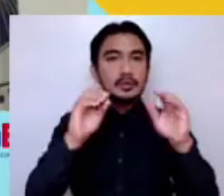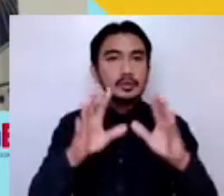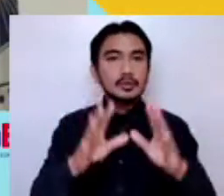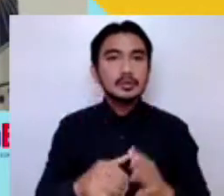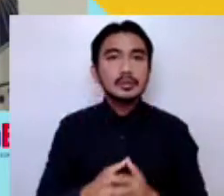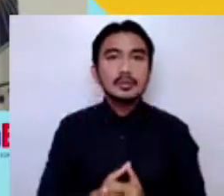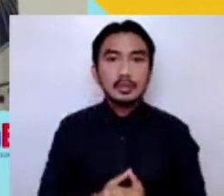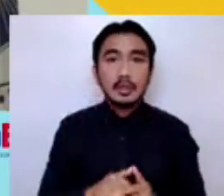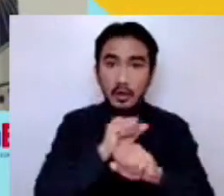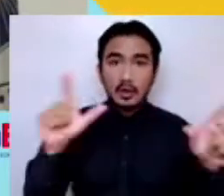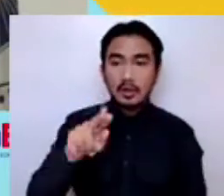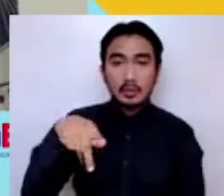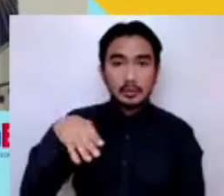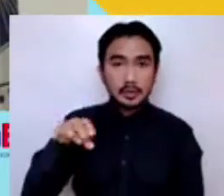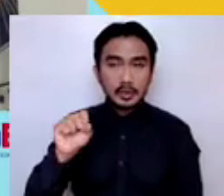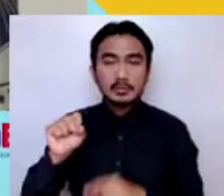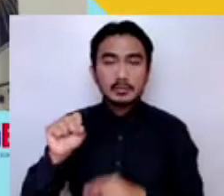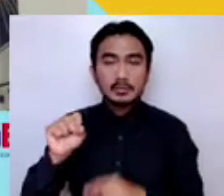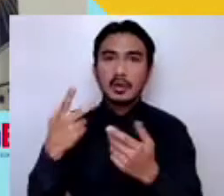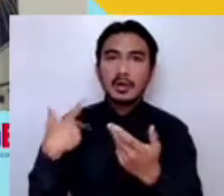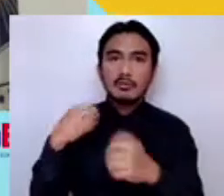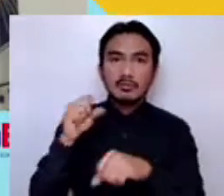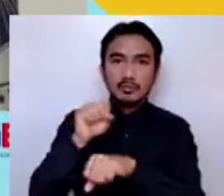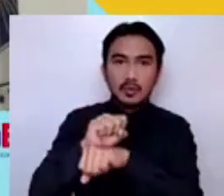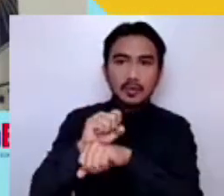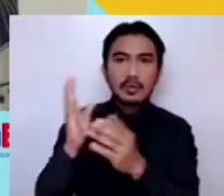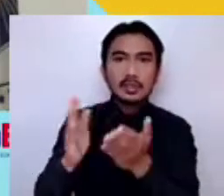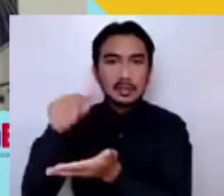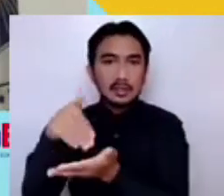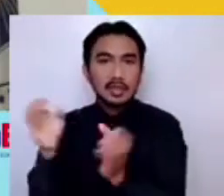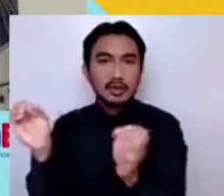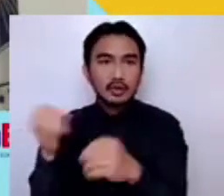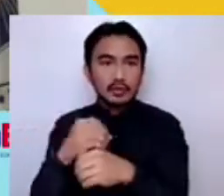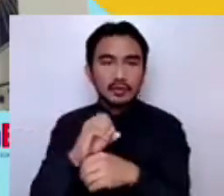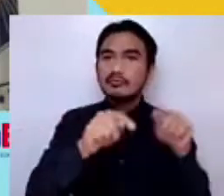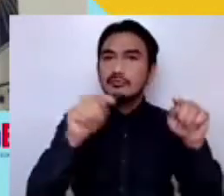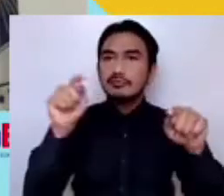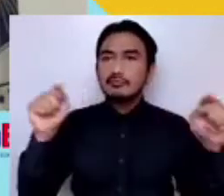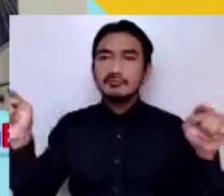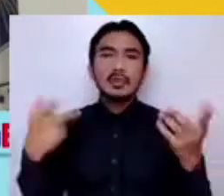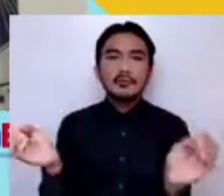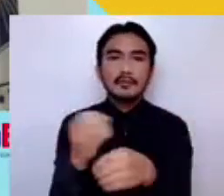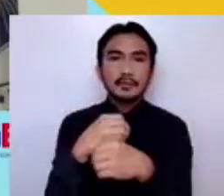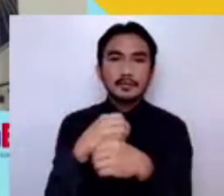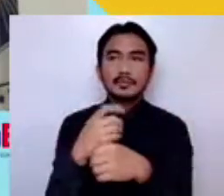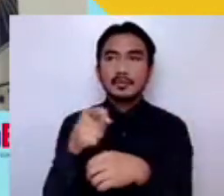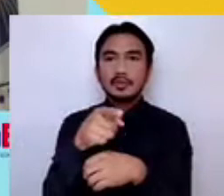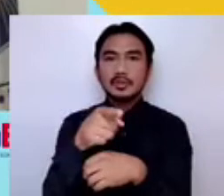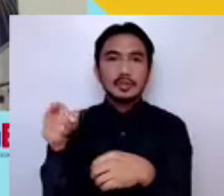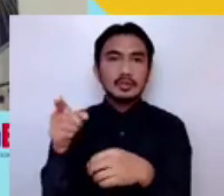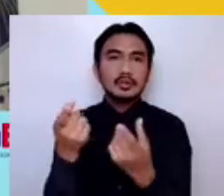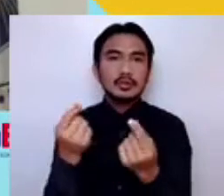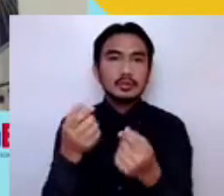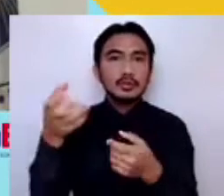RPMS focals, whether you are at the central office, the regional office, or division office level, I'm calling upon all of